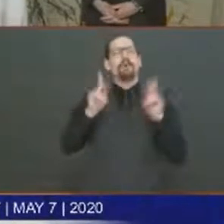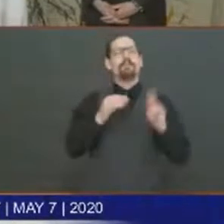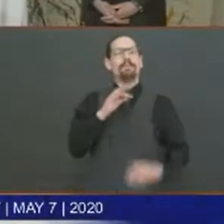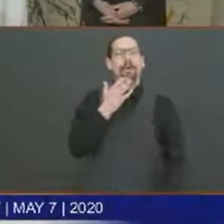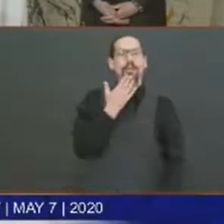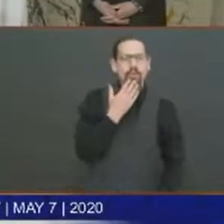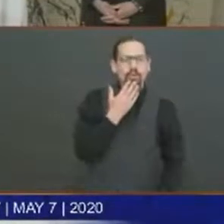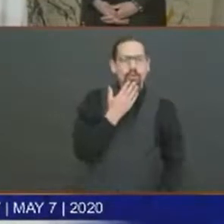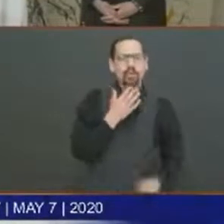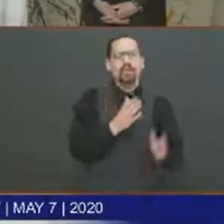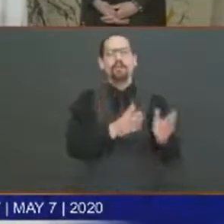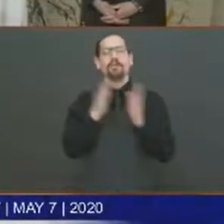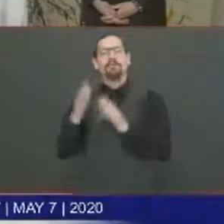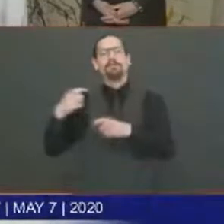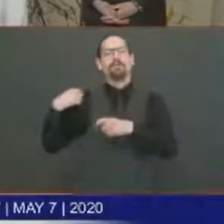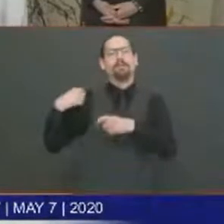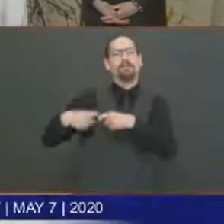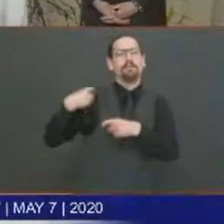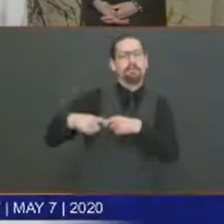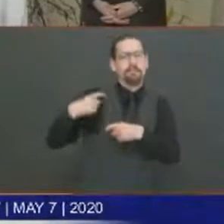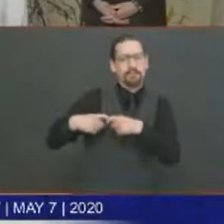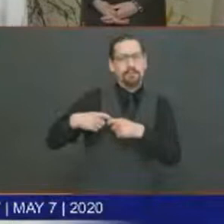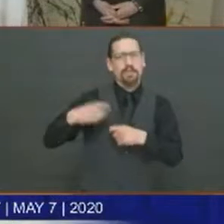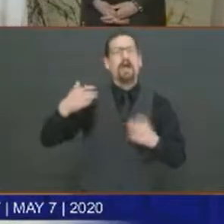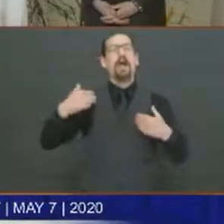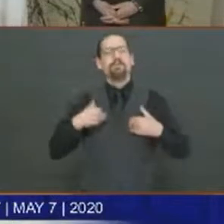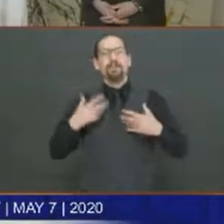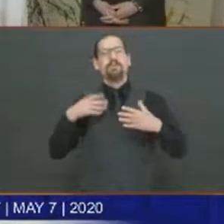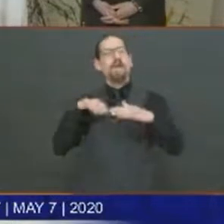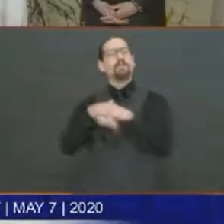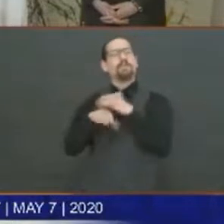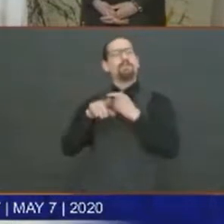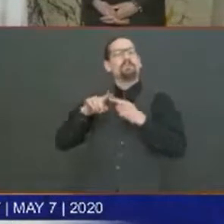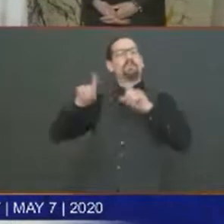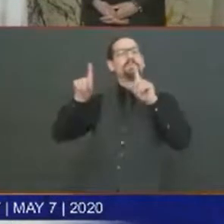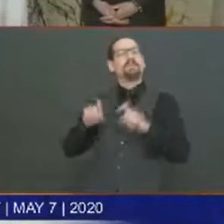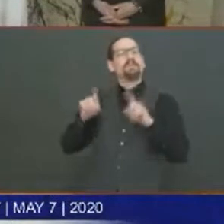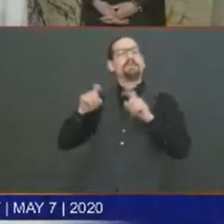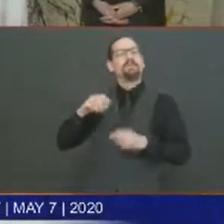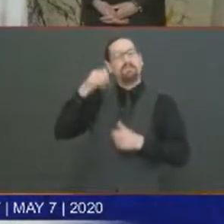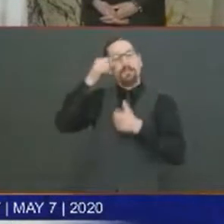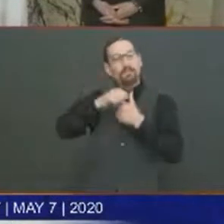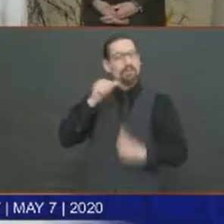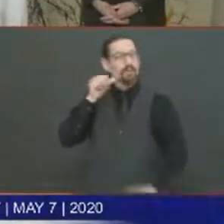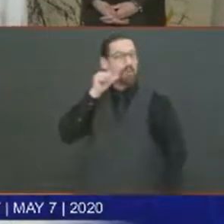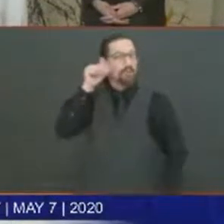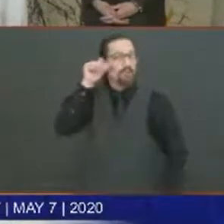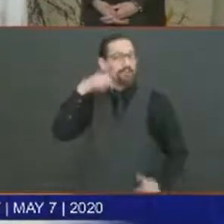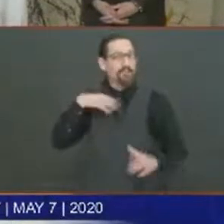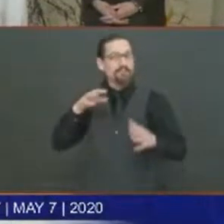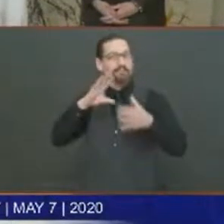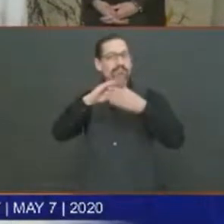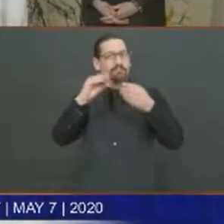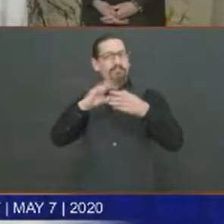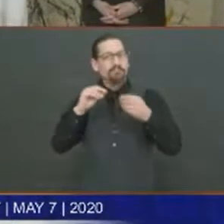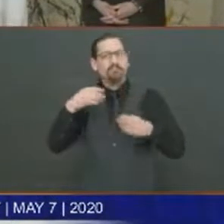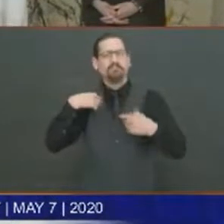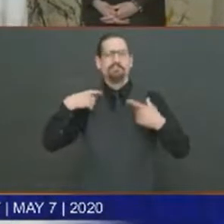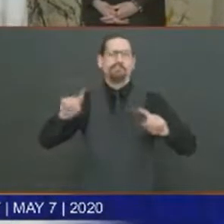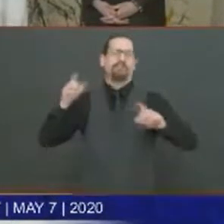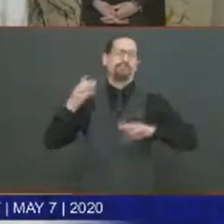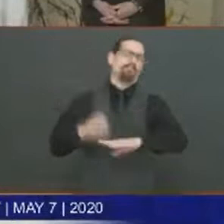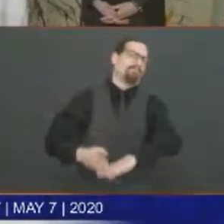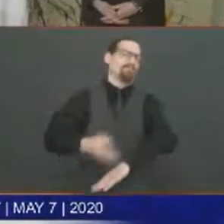have access to testing. And as I mentioned yesterday, we've made huge progress on this score, and we're continuing to add